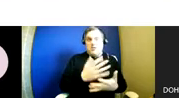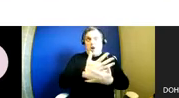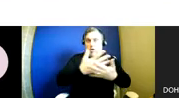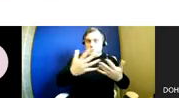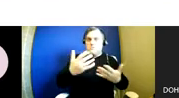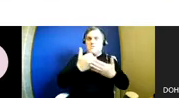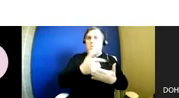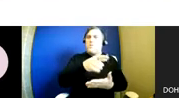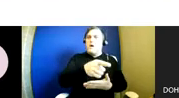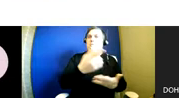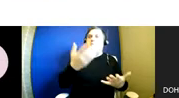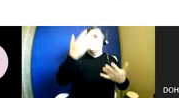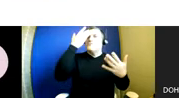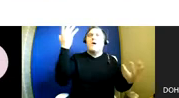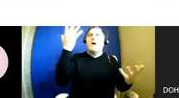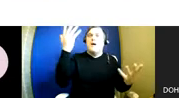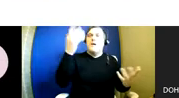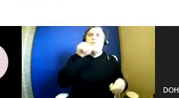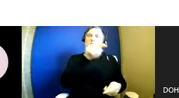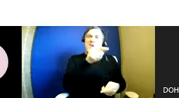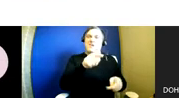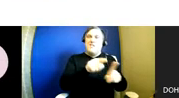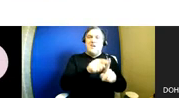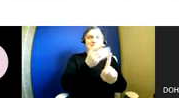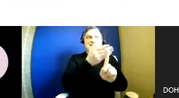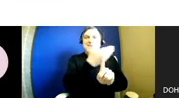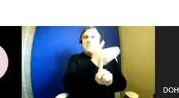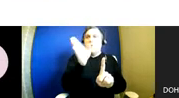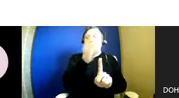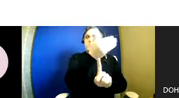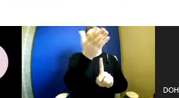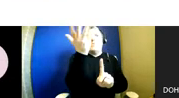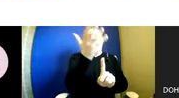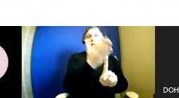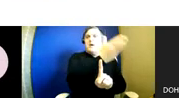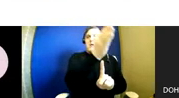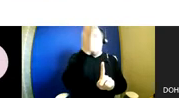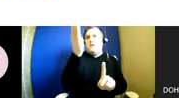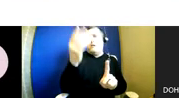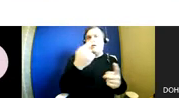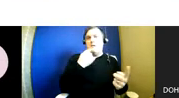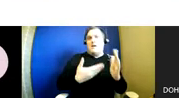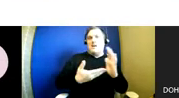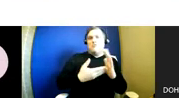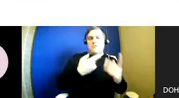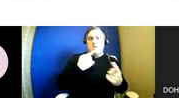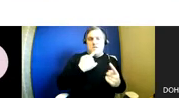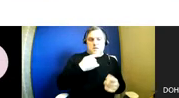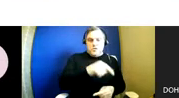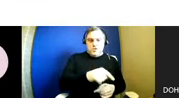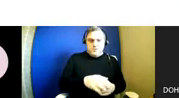So it's been put really as a way of helping people to signpost to extra and